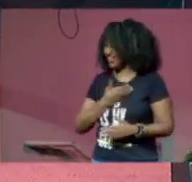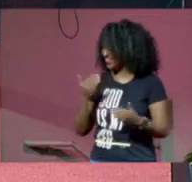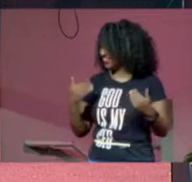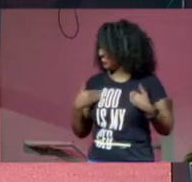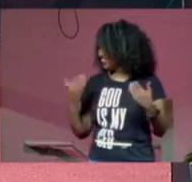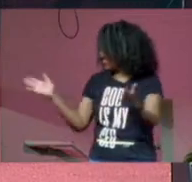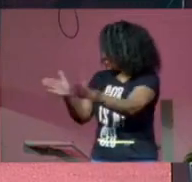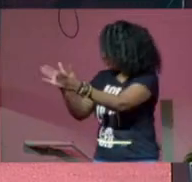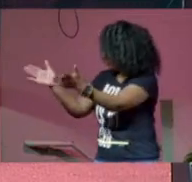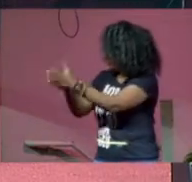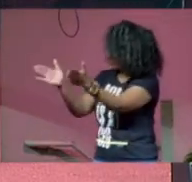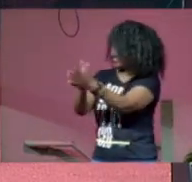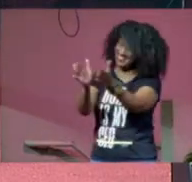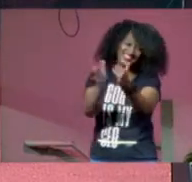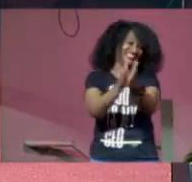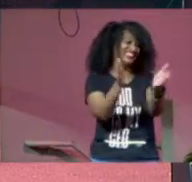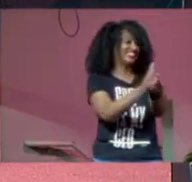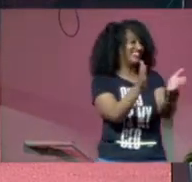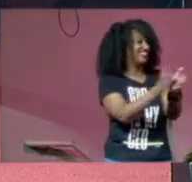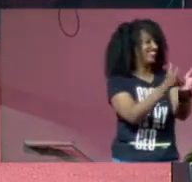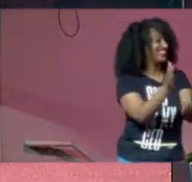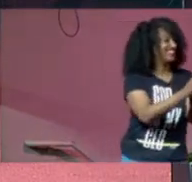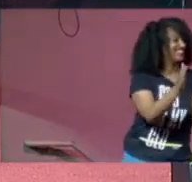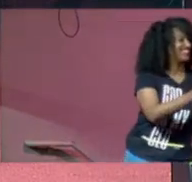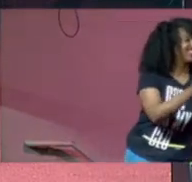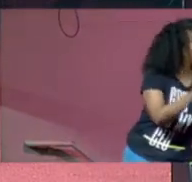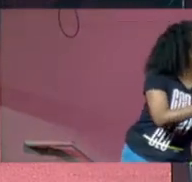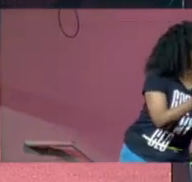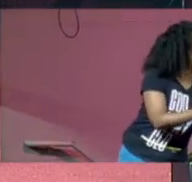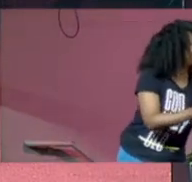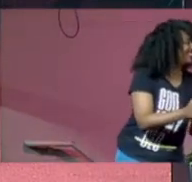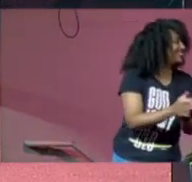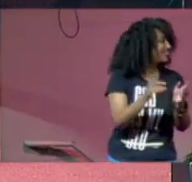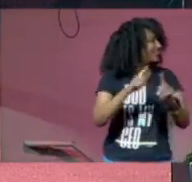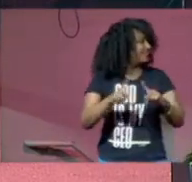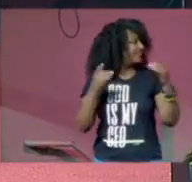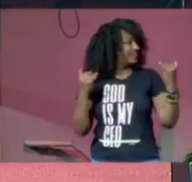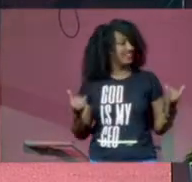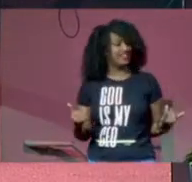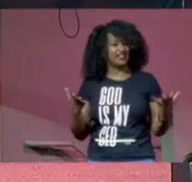all of our scholarship recipients. But I want to take a moment